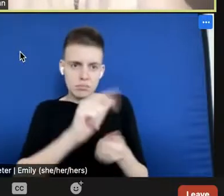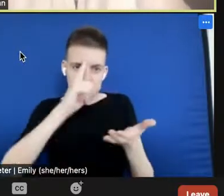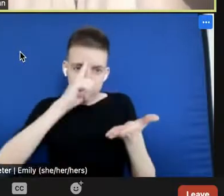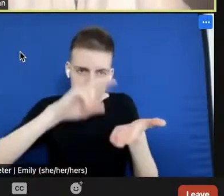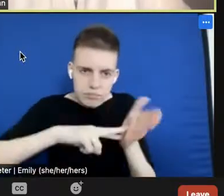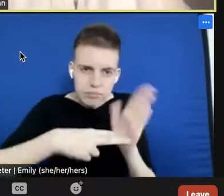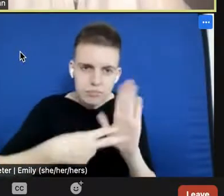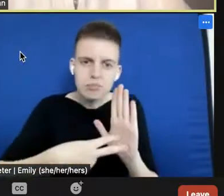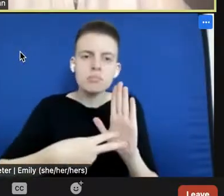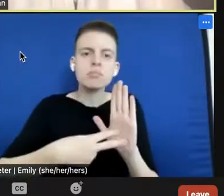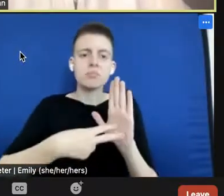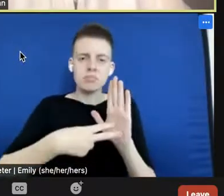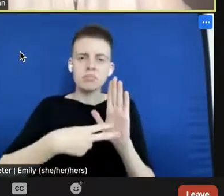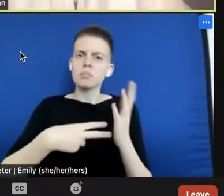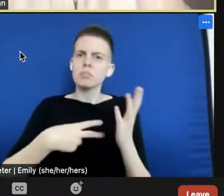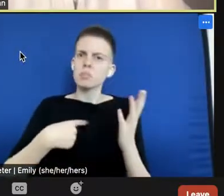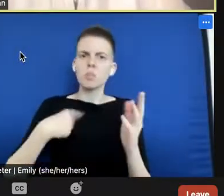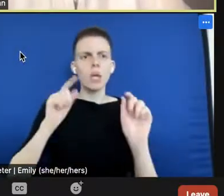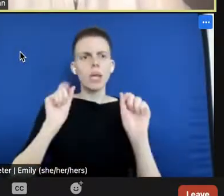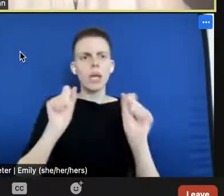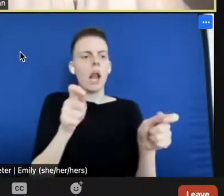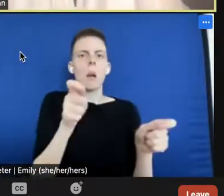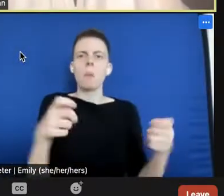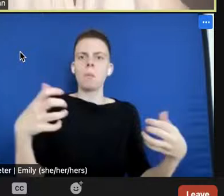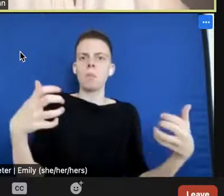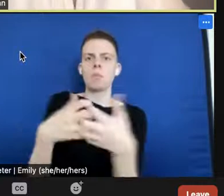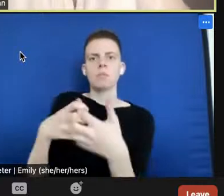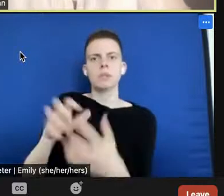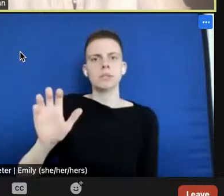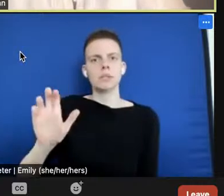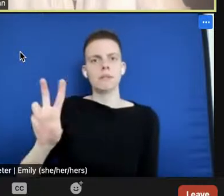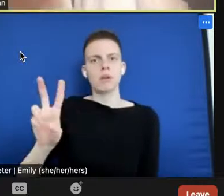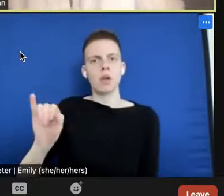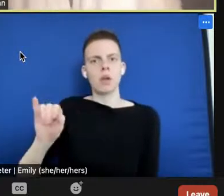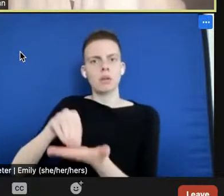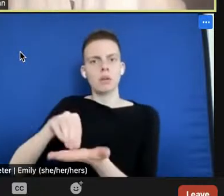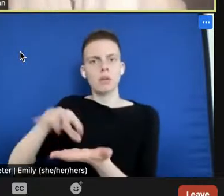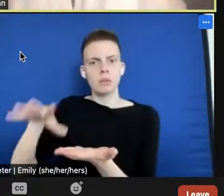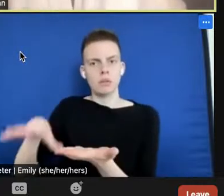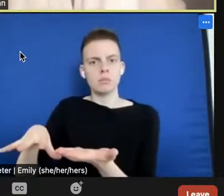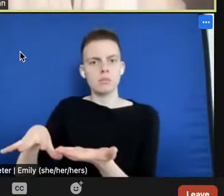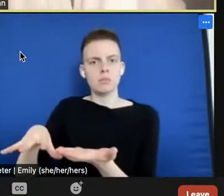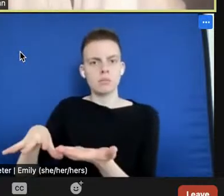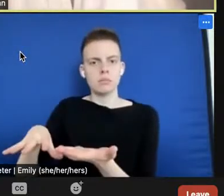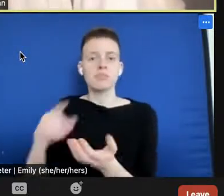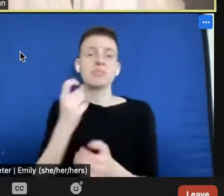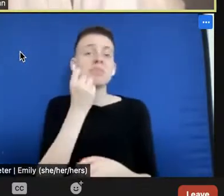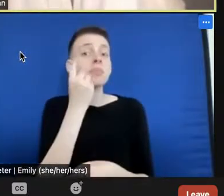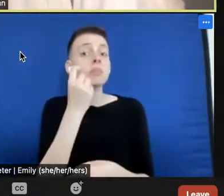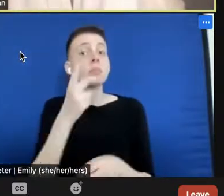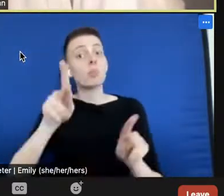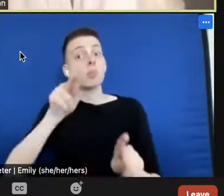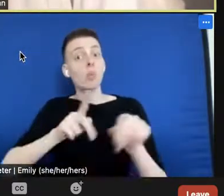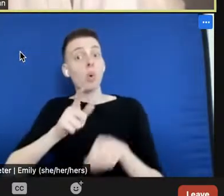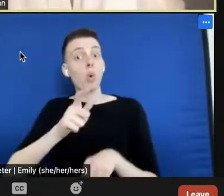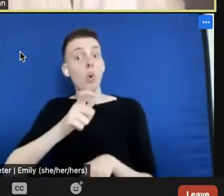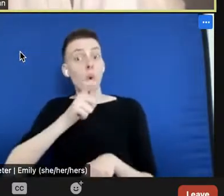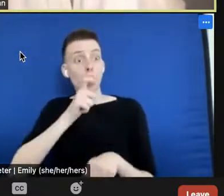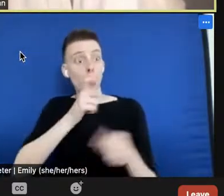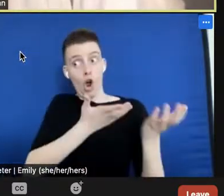these considerations as long as the guiding process those guiding the process have a deep